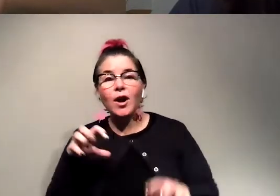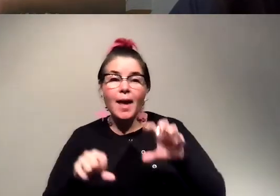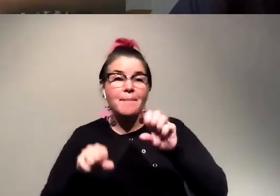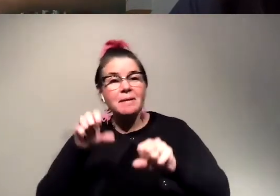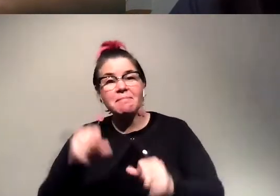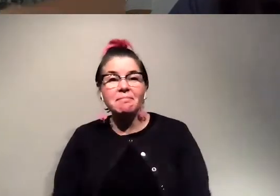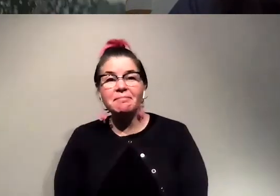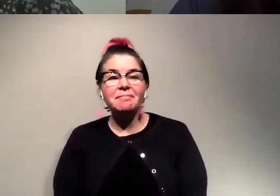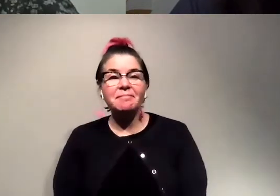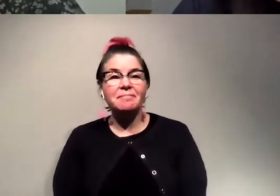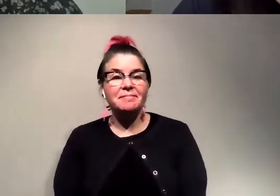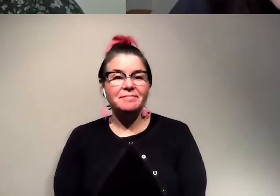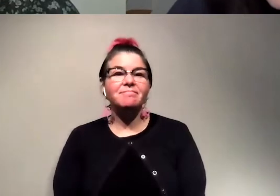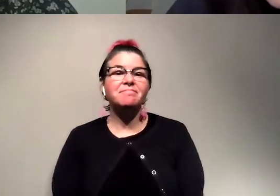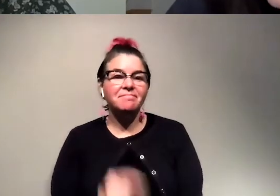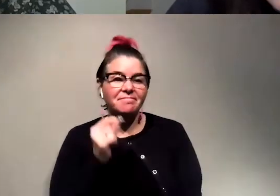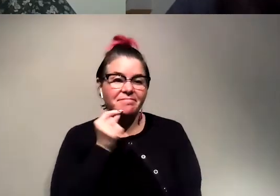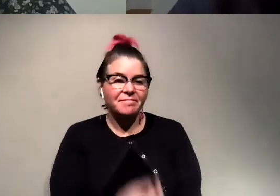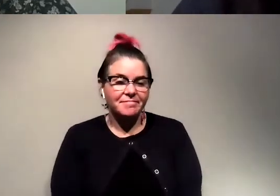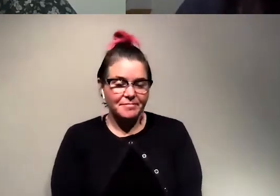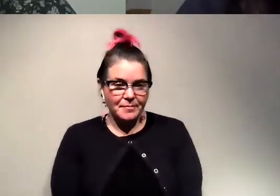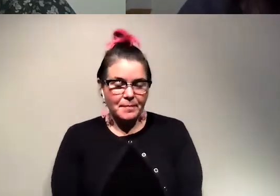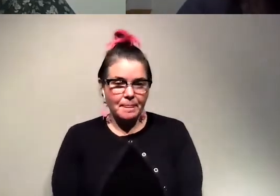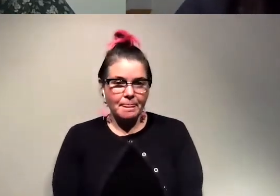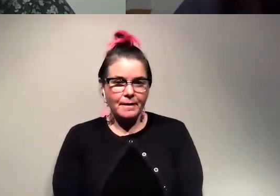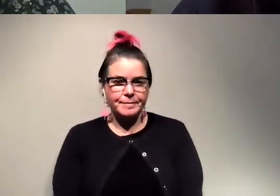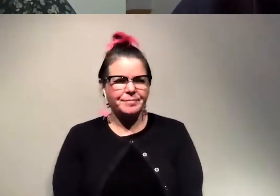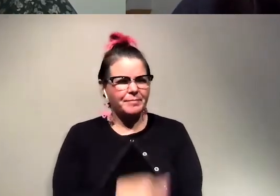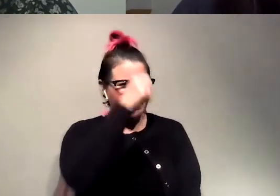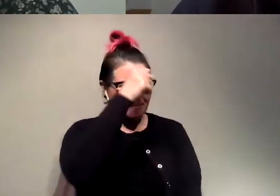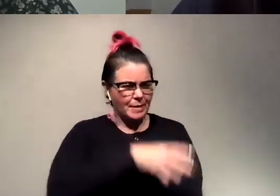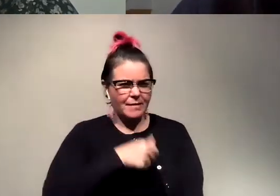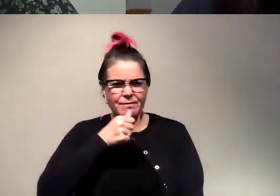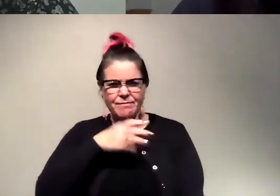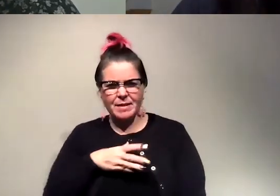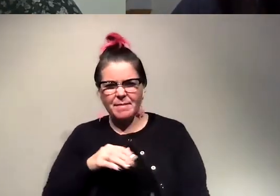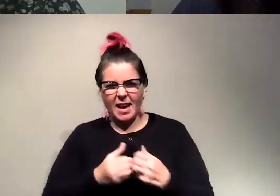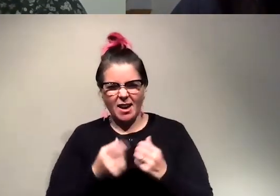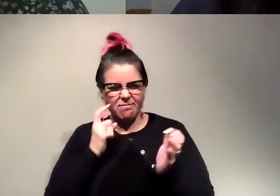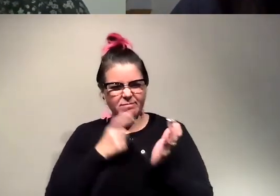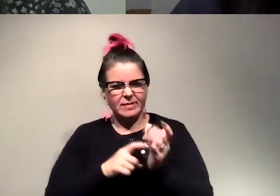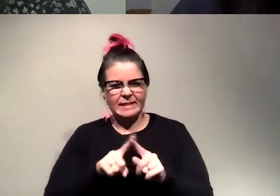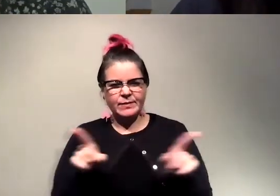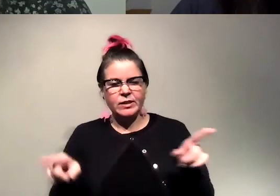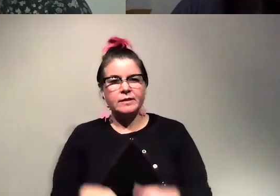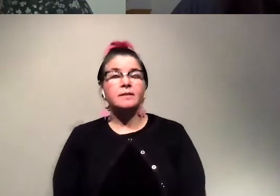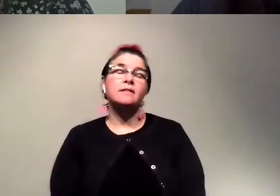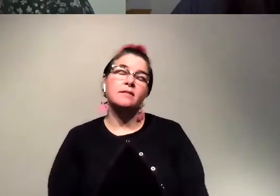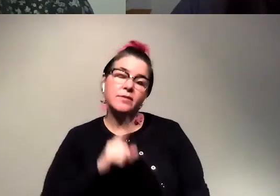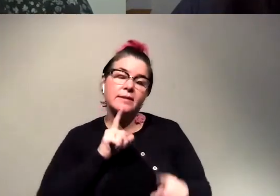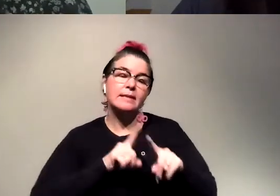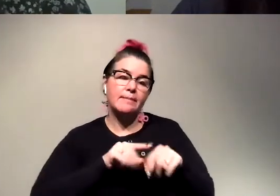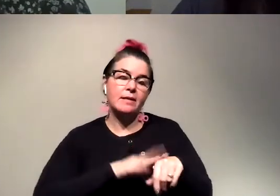So that's cool. How can you tell a male and female lizard apart? It depends on the